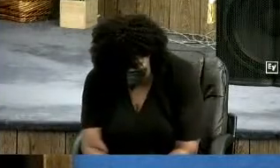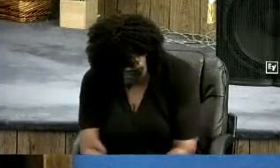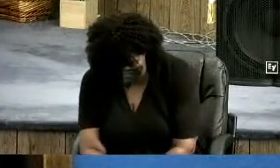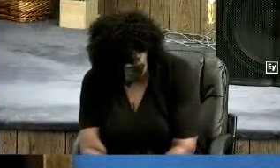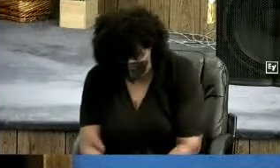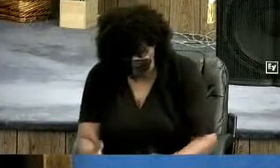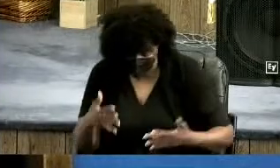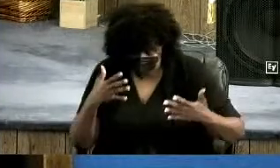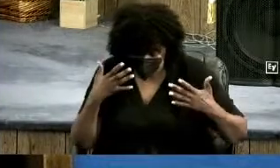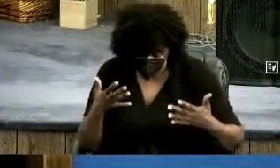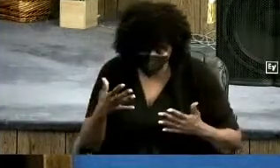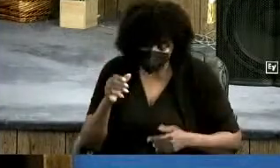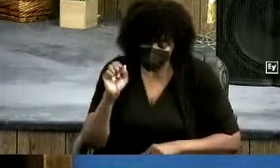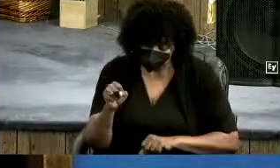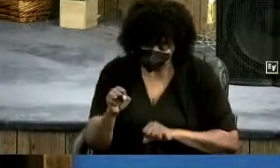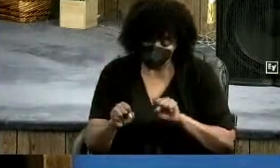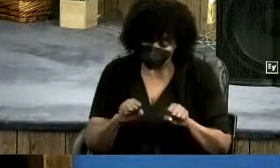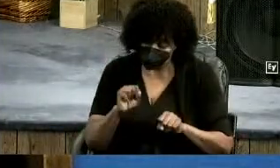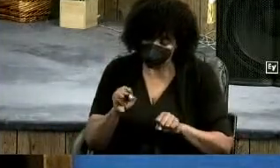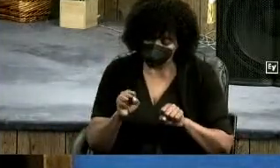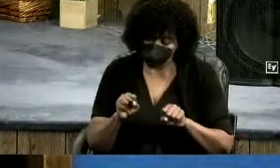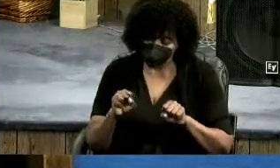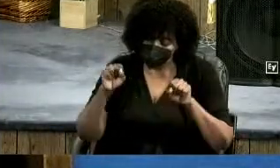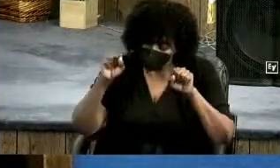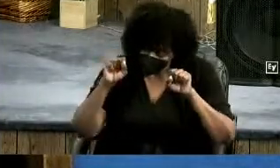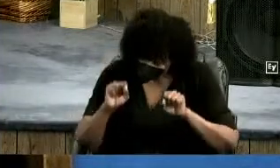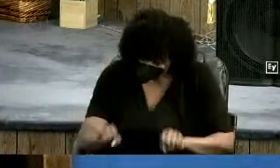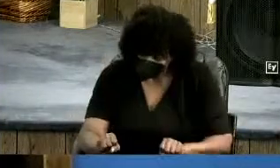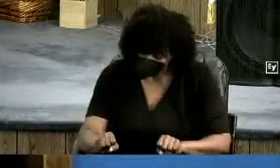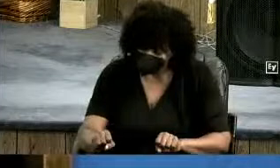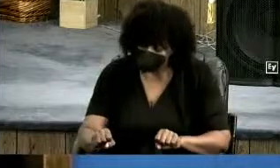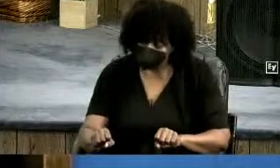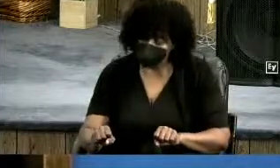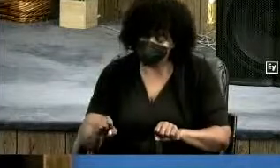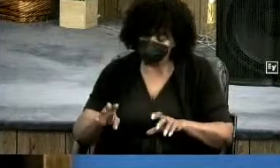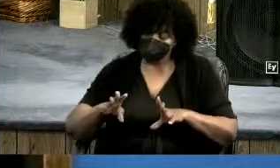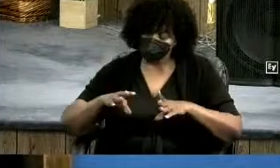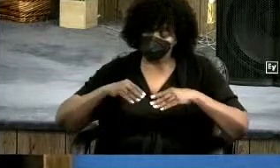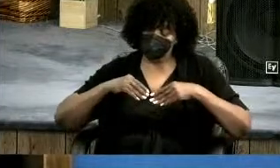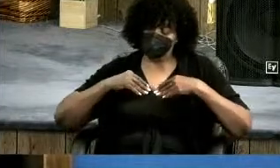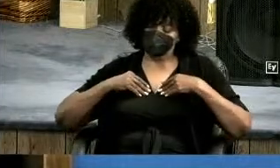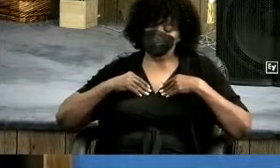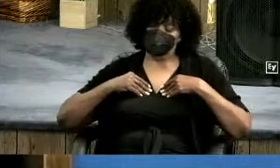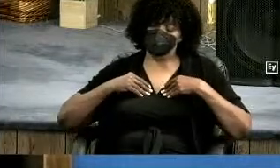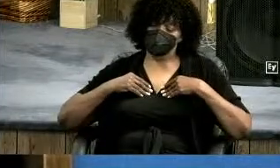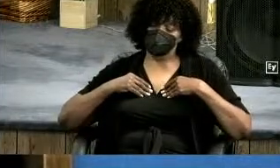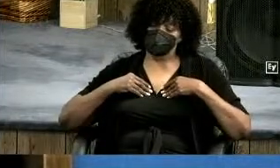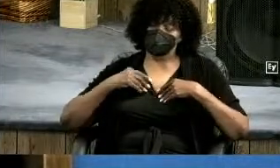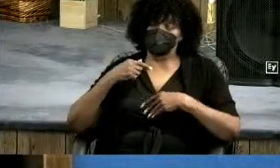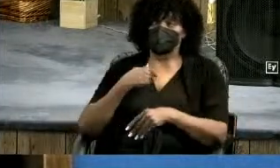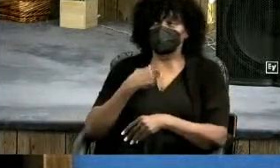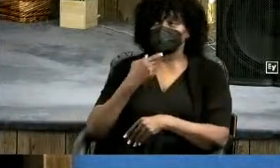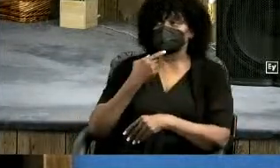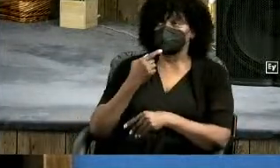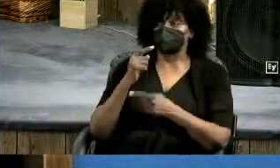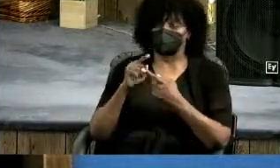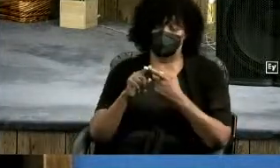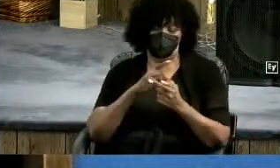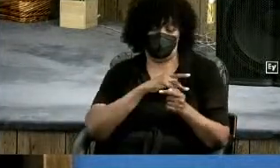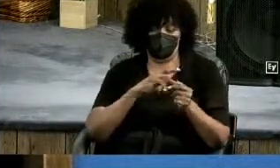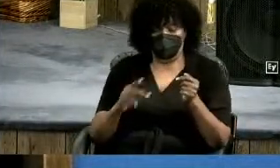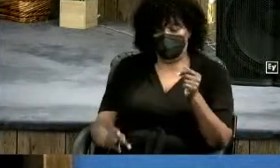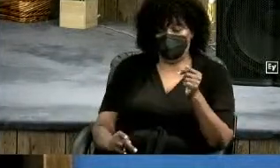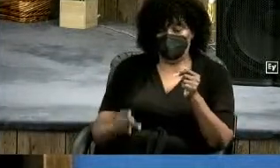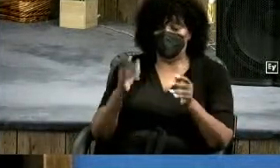The Lord said, "Yes, you can take it." Now, some of y'all need to just start doing that. Lord, you can said, "Yes, you can take it." Then I said to the king, "If it pleases